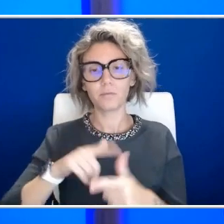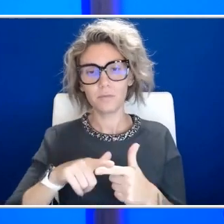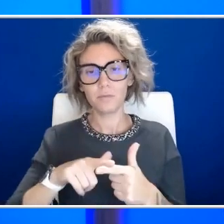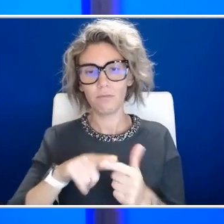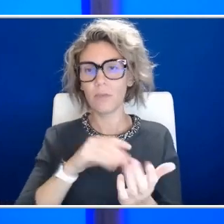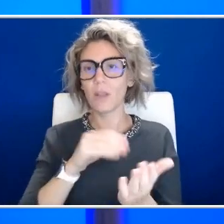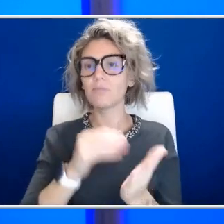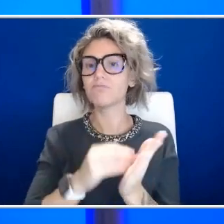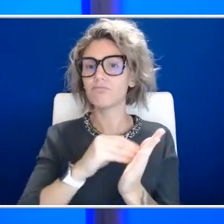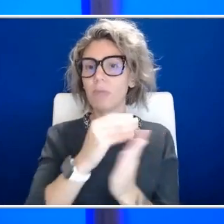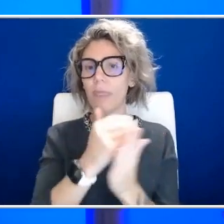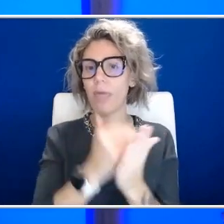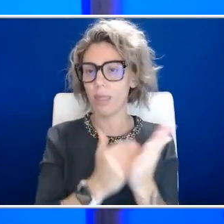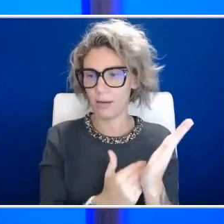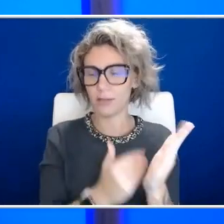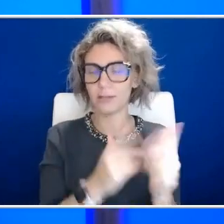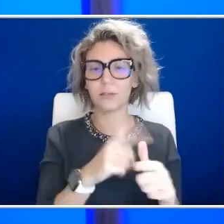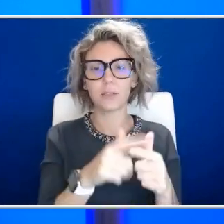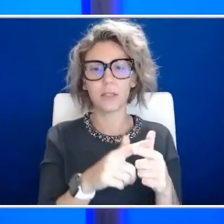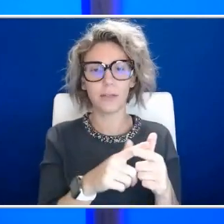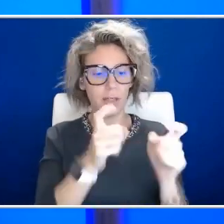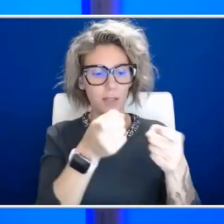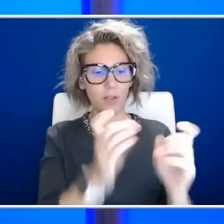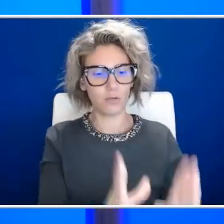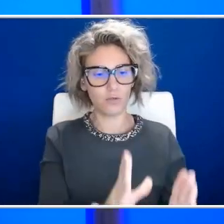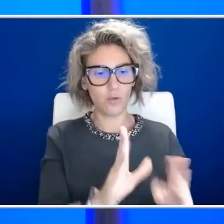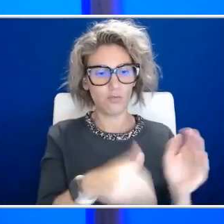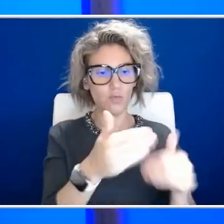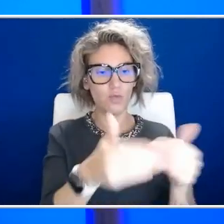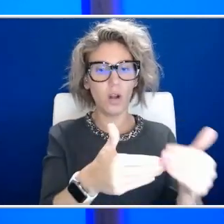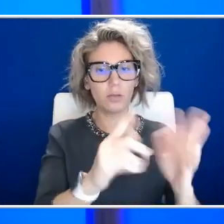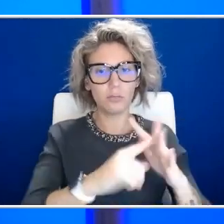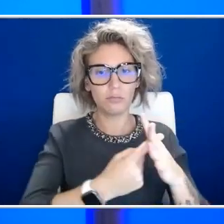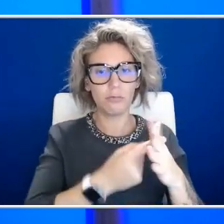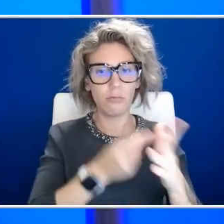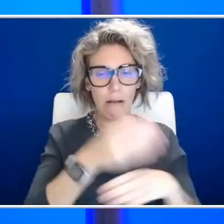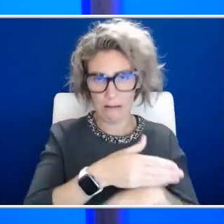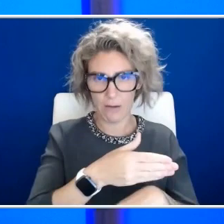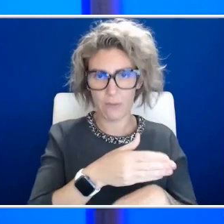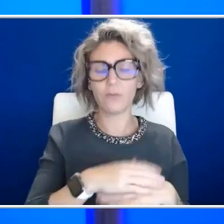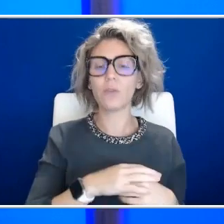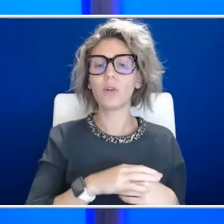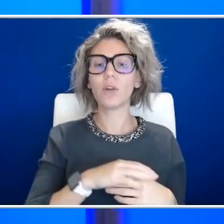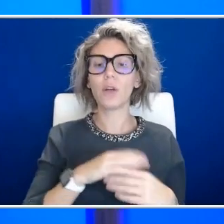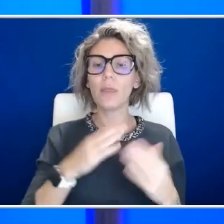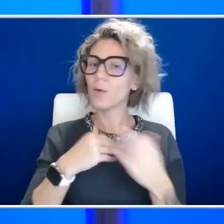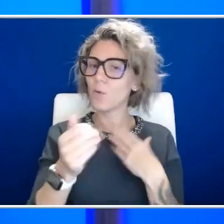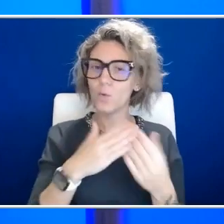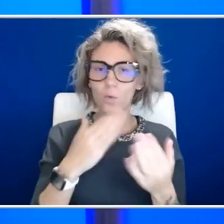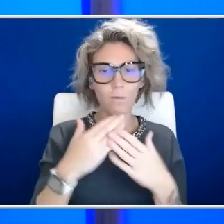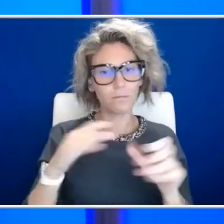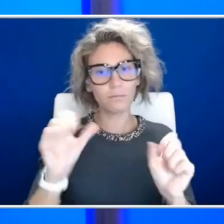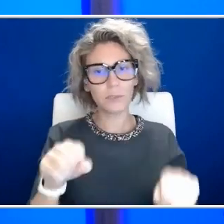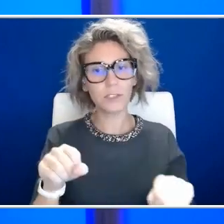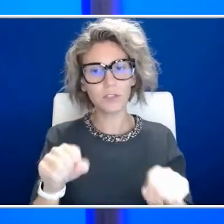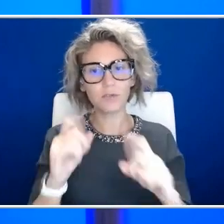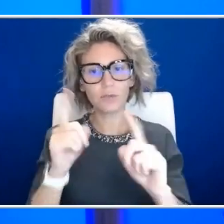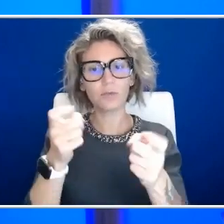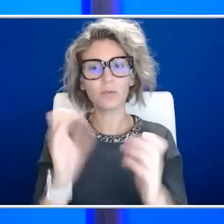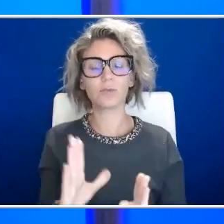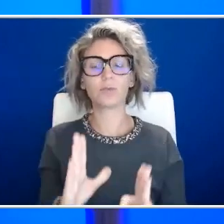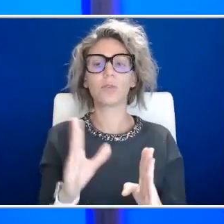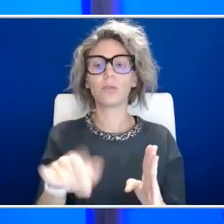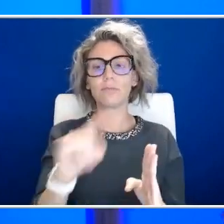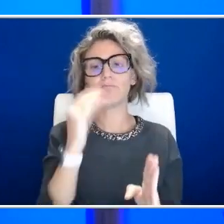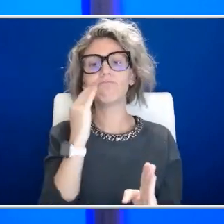how the donor process starts after that. So whoever potential donors are known to the recipient, they